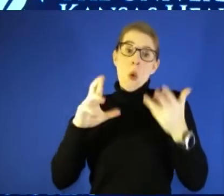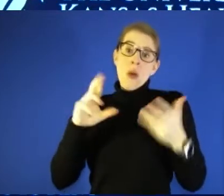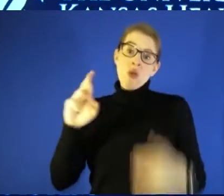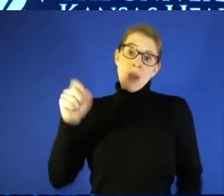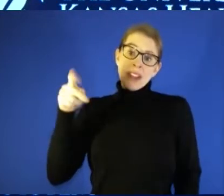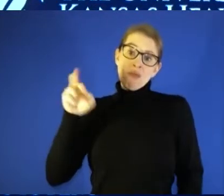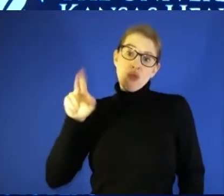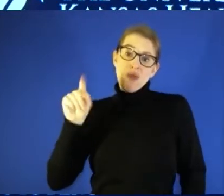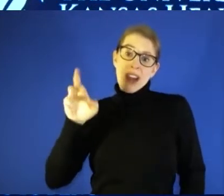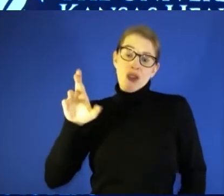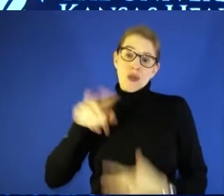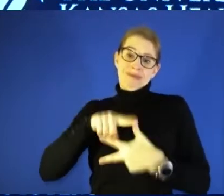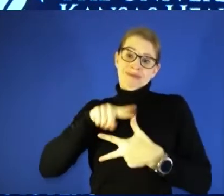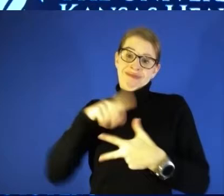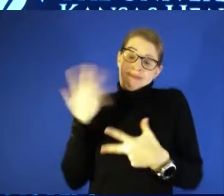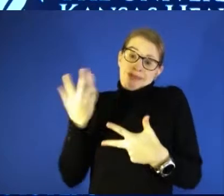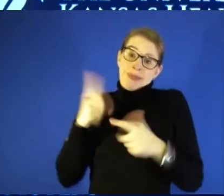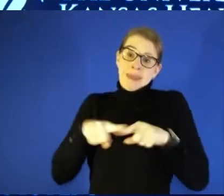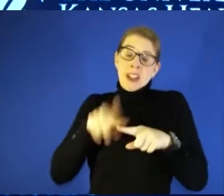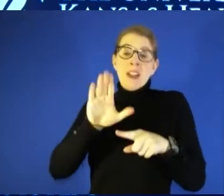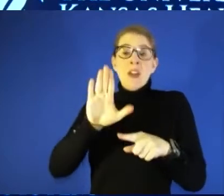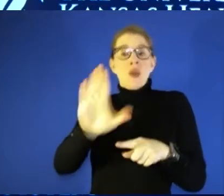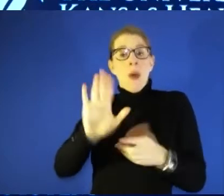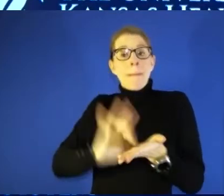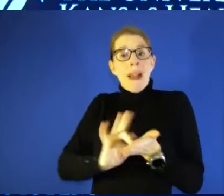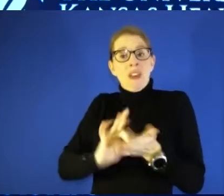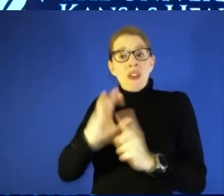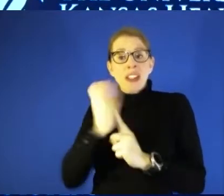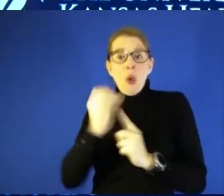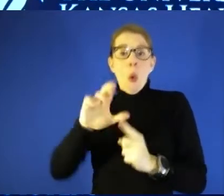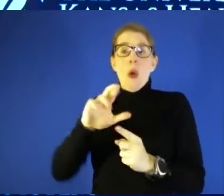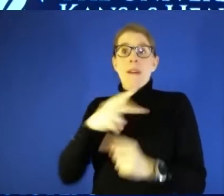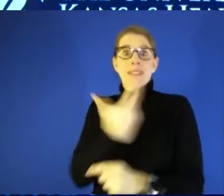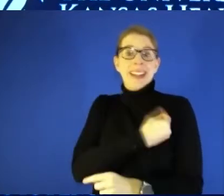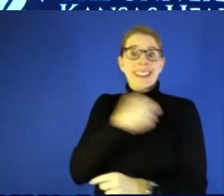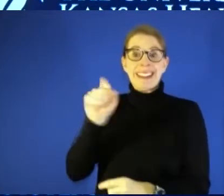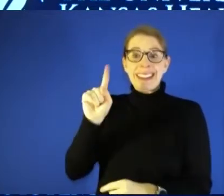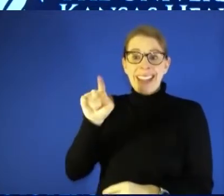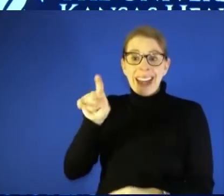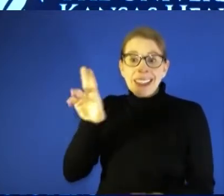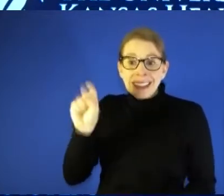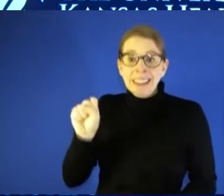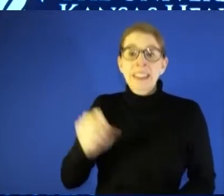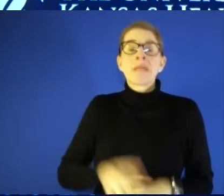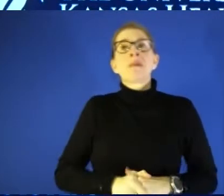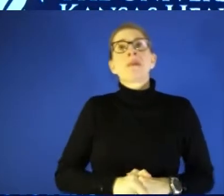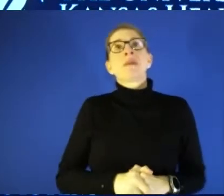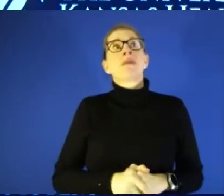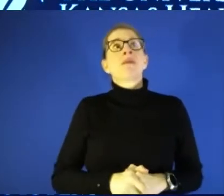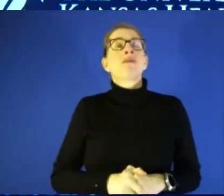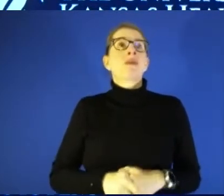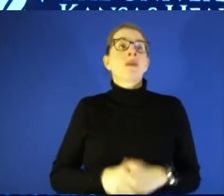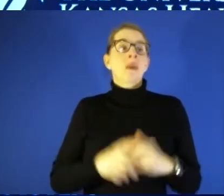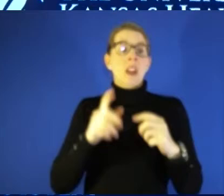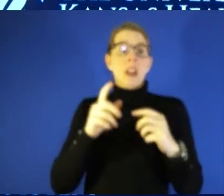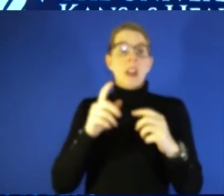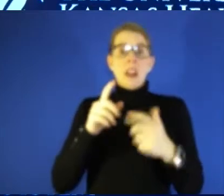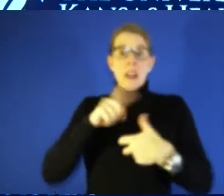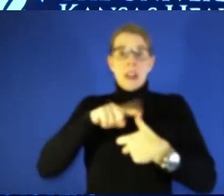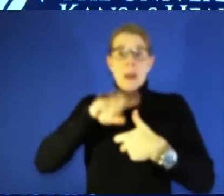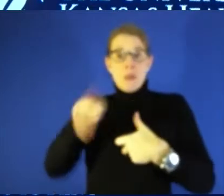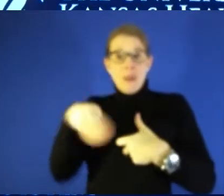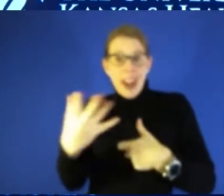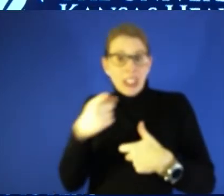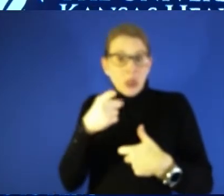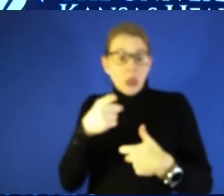off of your medical condition or your vaccine status. So what it's giving you isn't you must